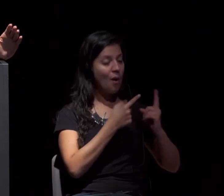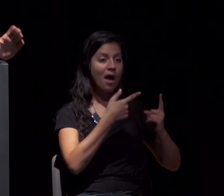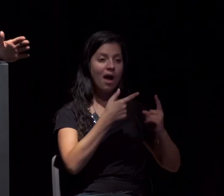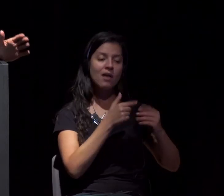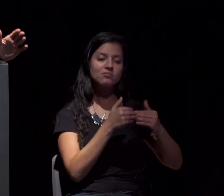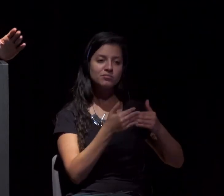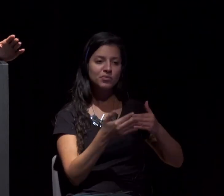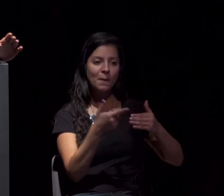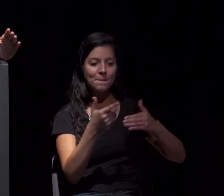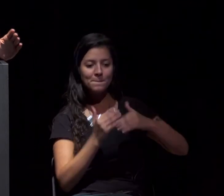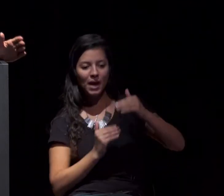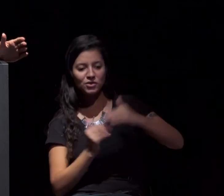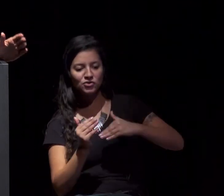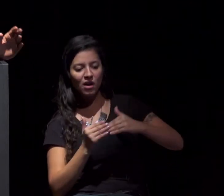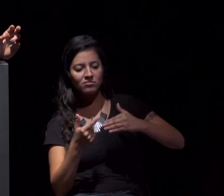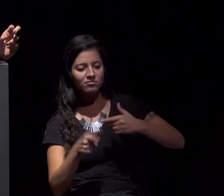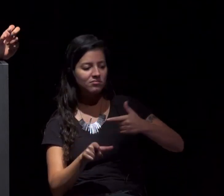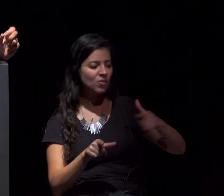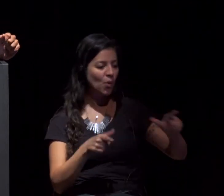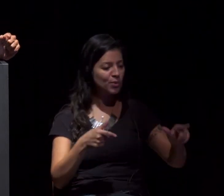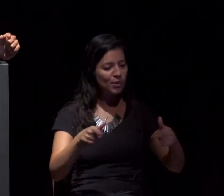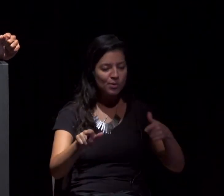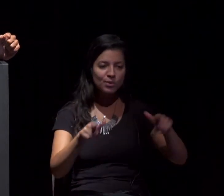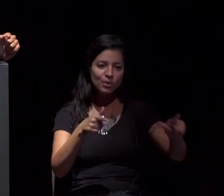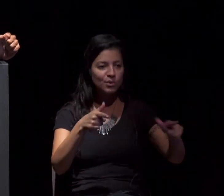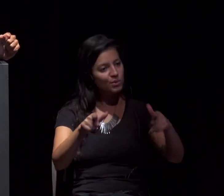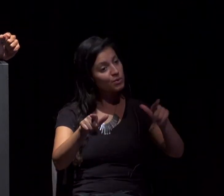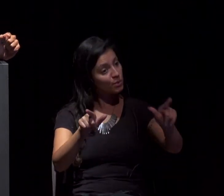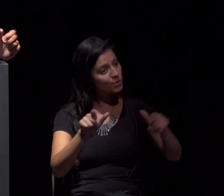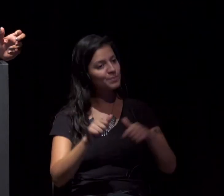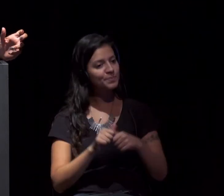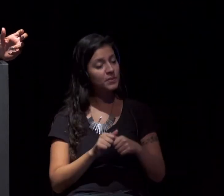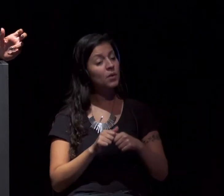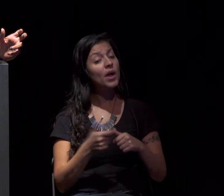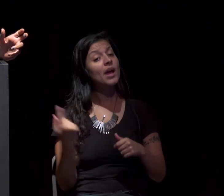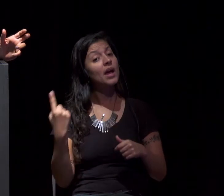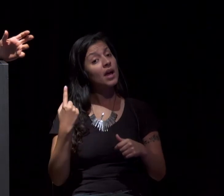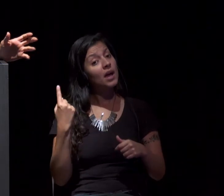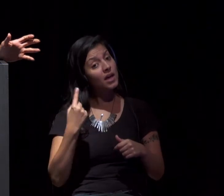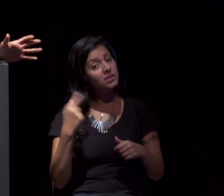I begin by providing a